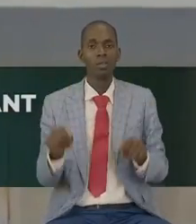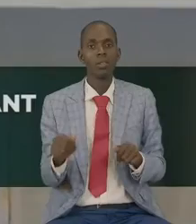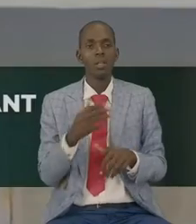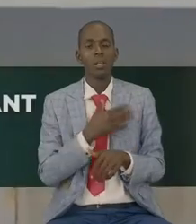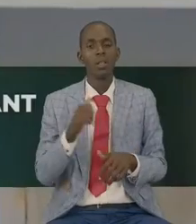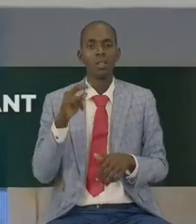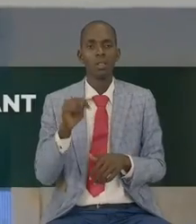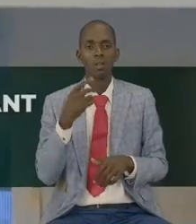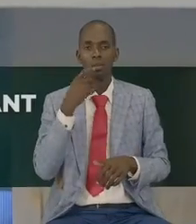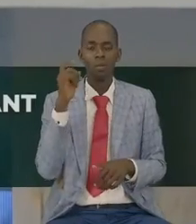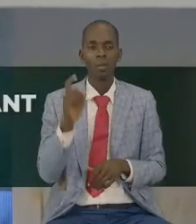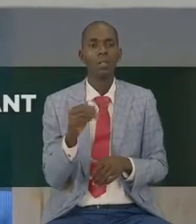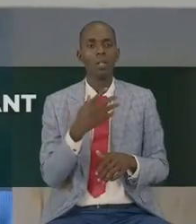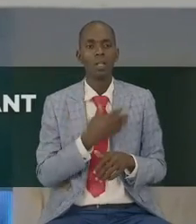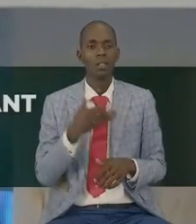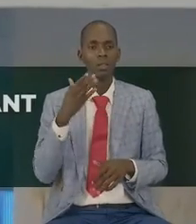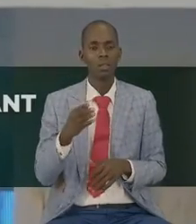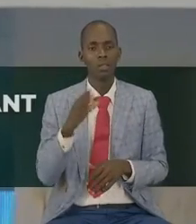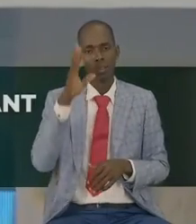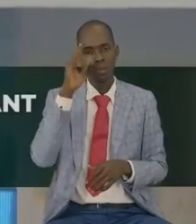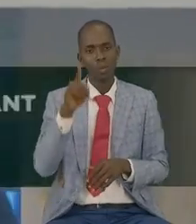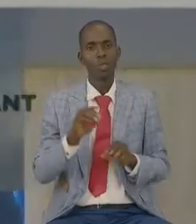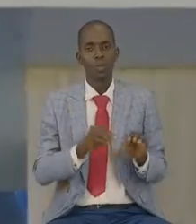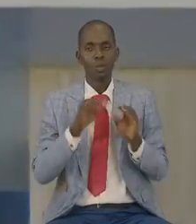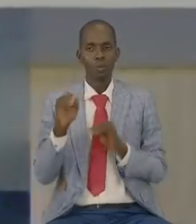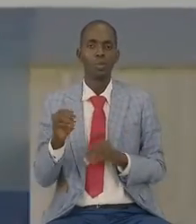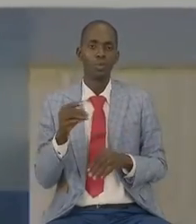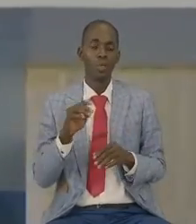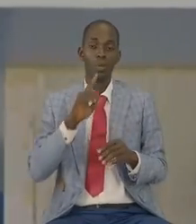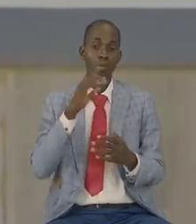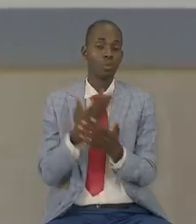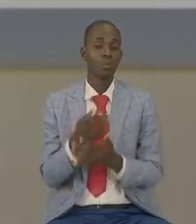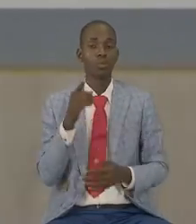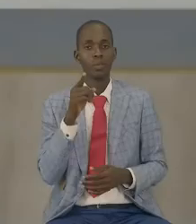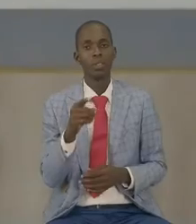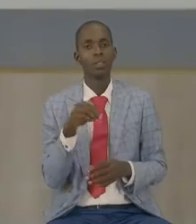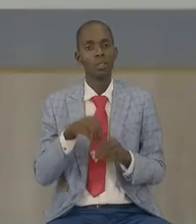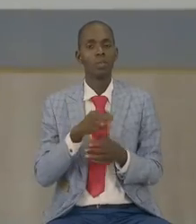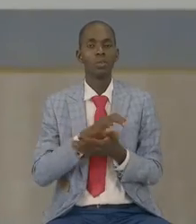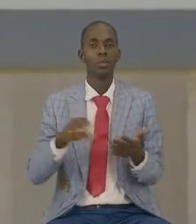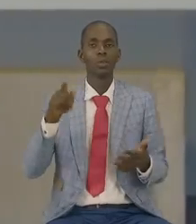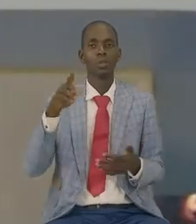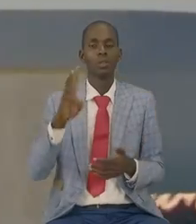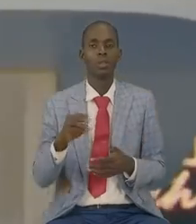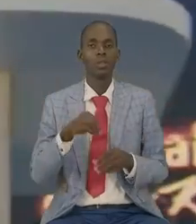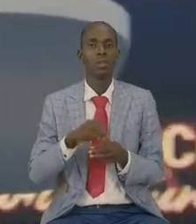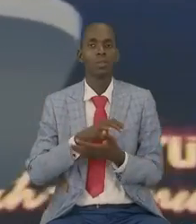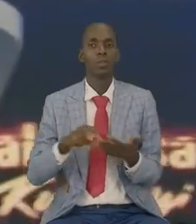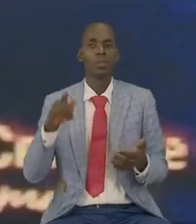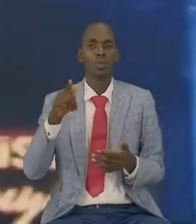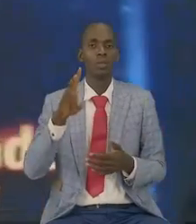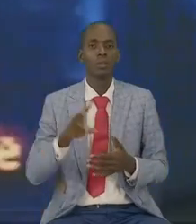and there he proved them. Then in verse 26, he said, in verse